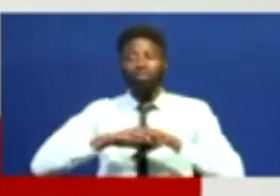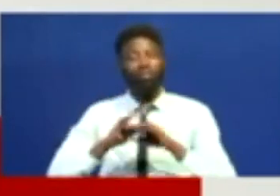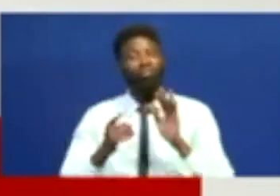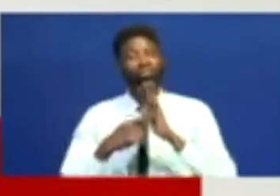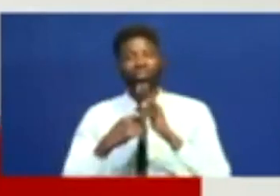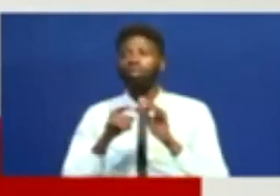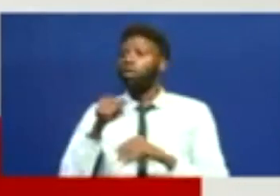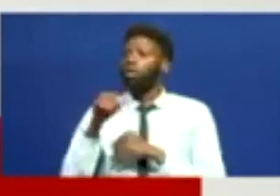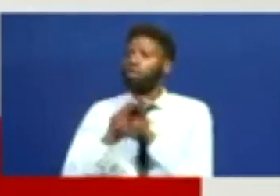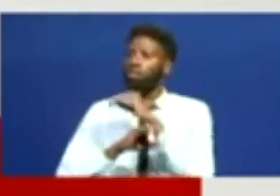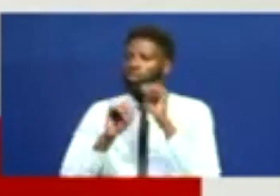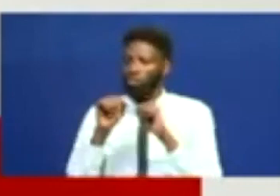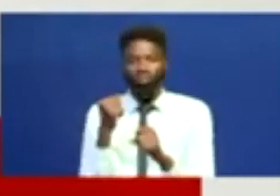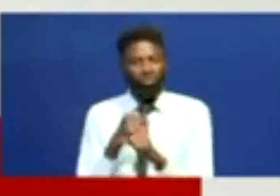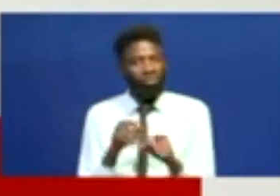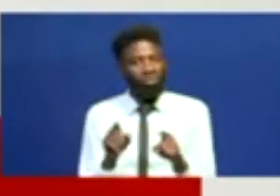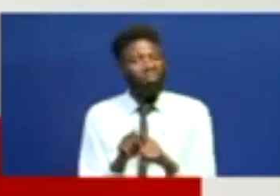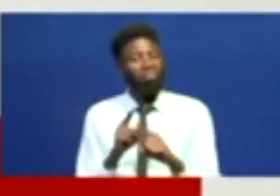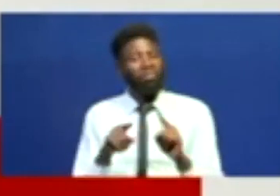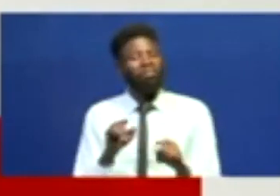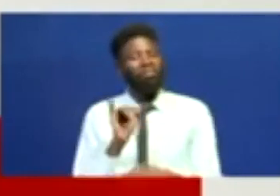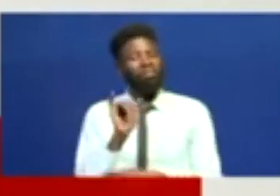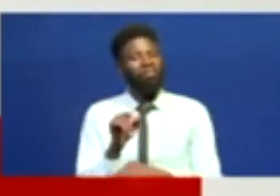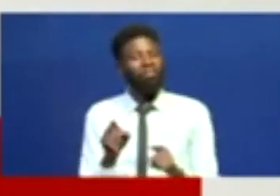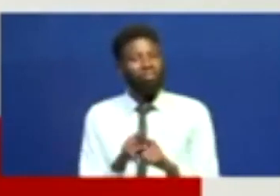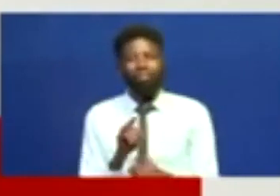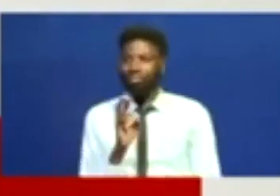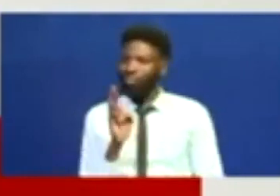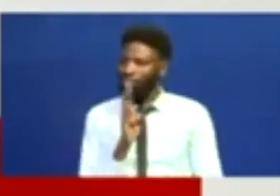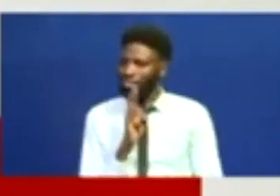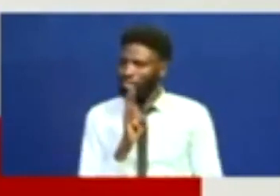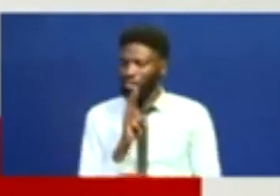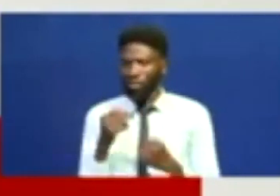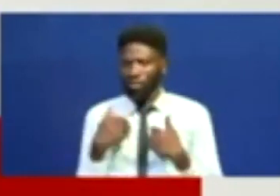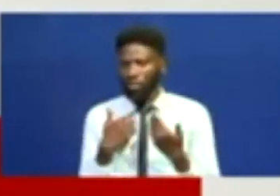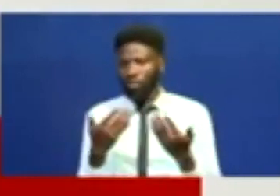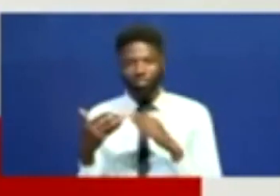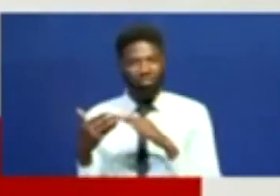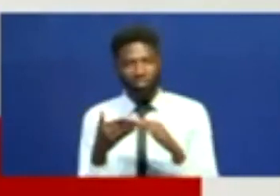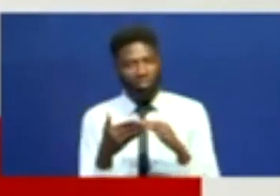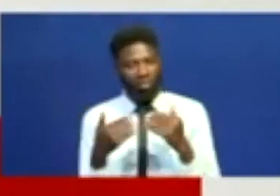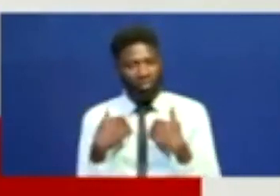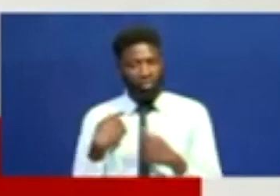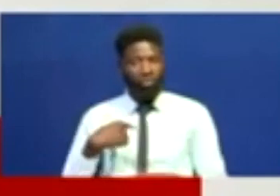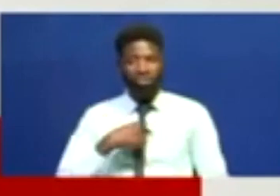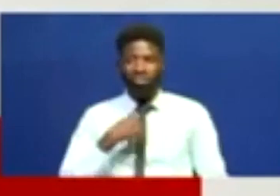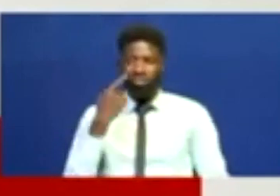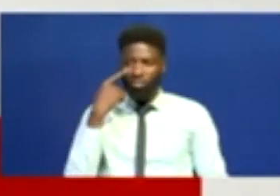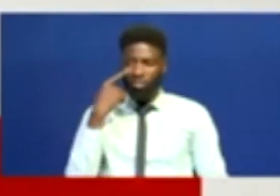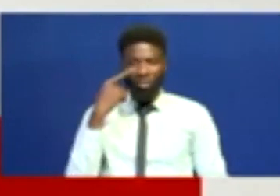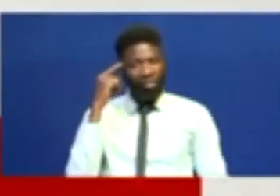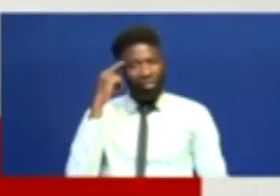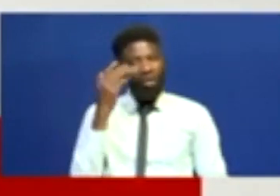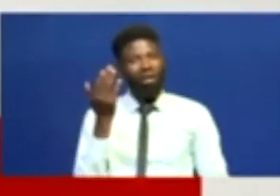elsewhere. But this is also coming with the risk of attacks. And we saw, I think it was last month